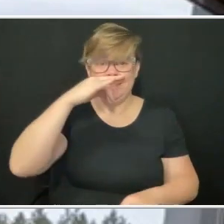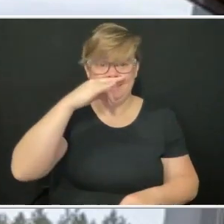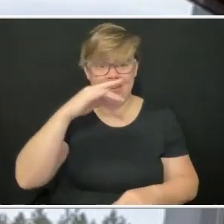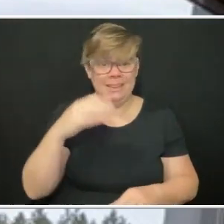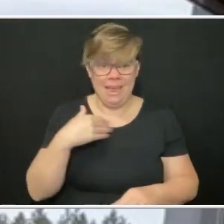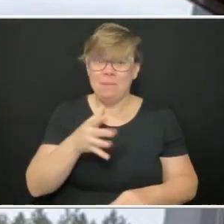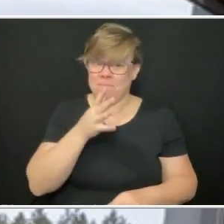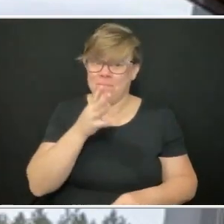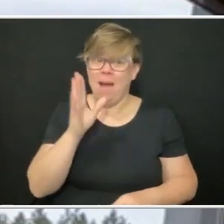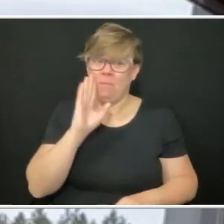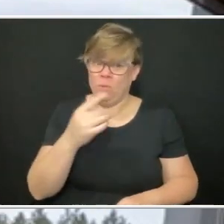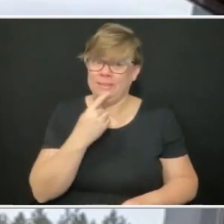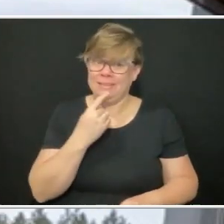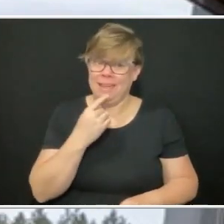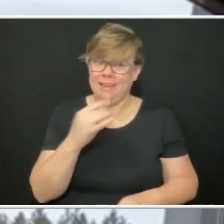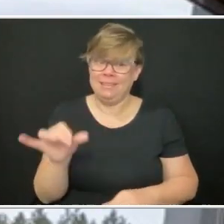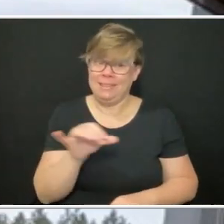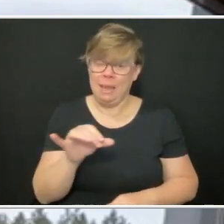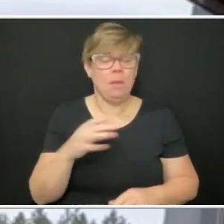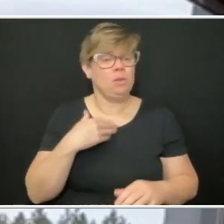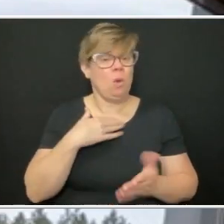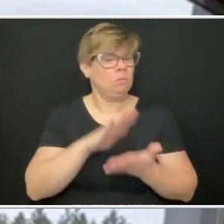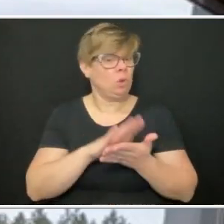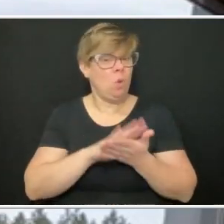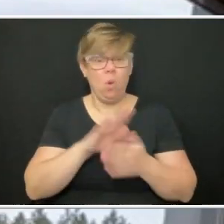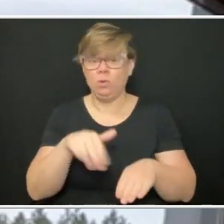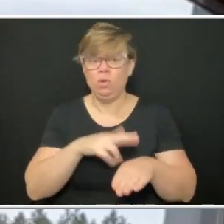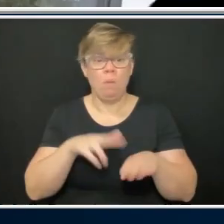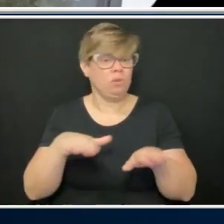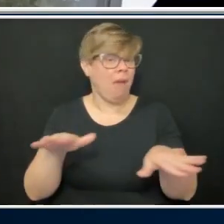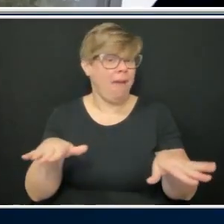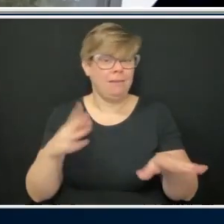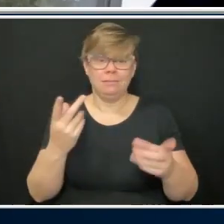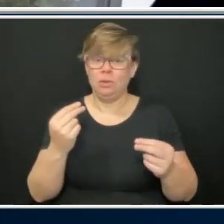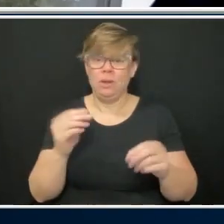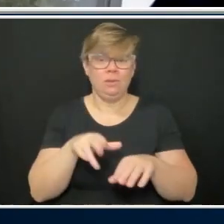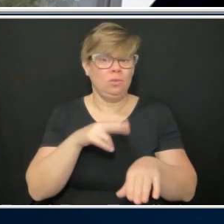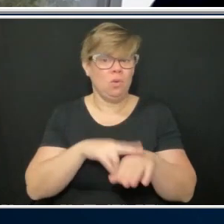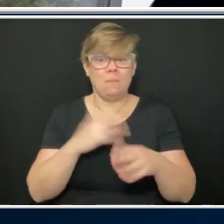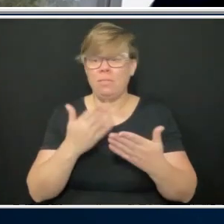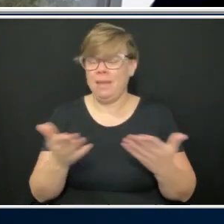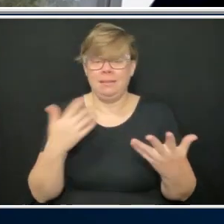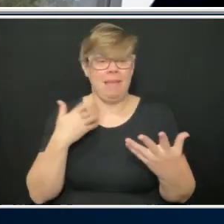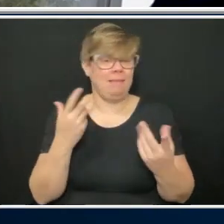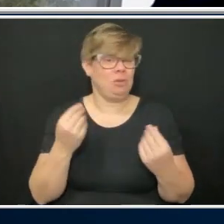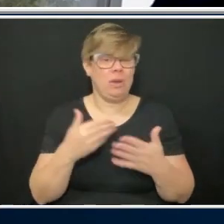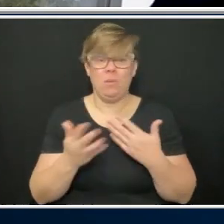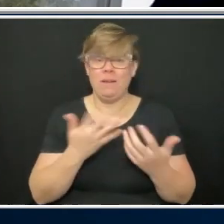So being in school, a normal child, and doing the normal things that he wants to do.